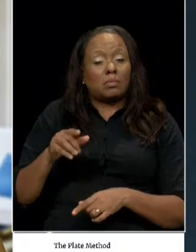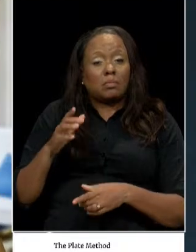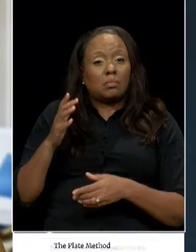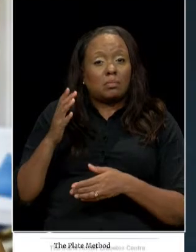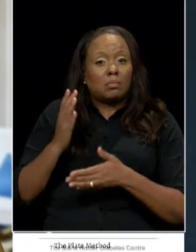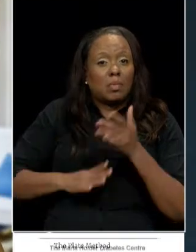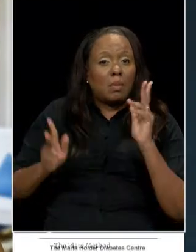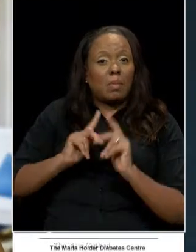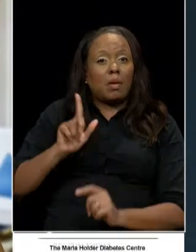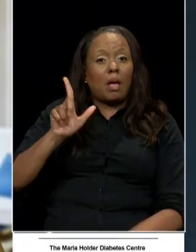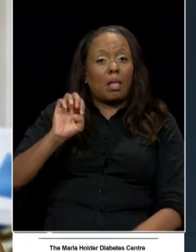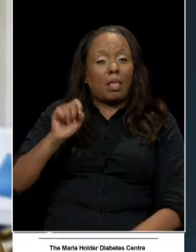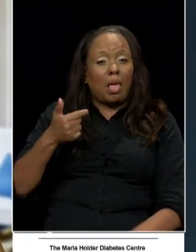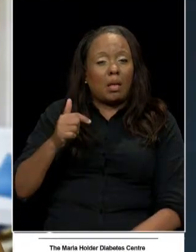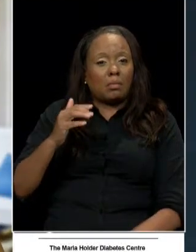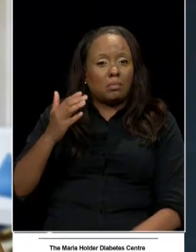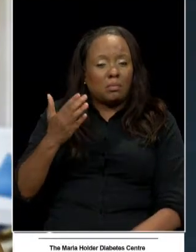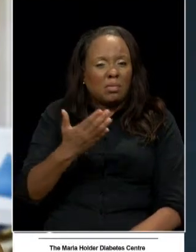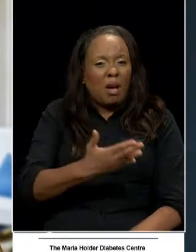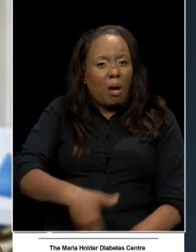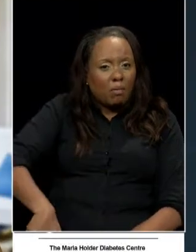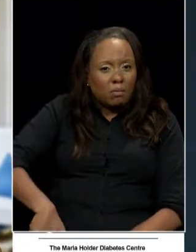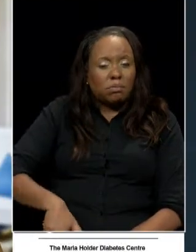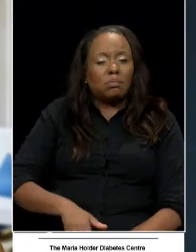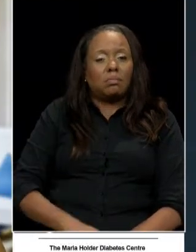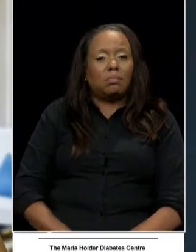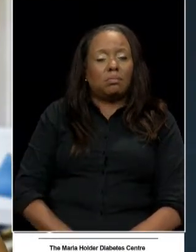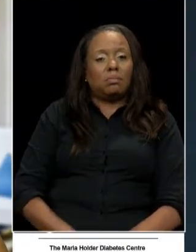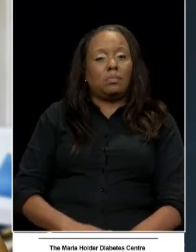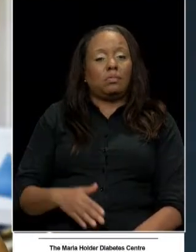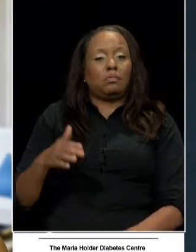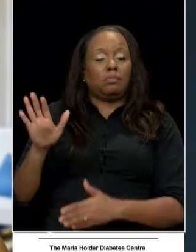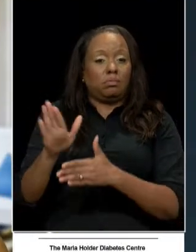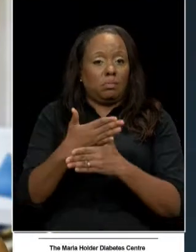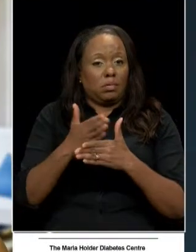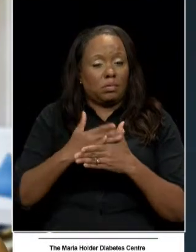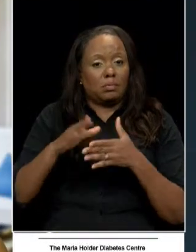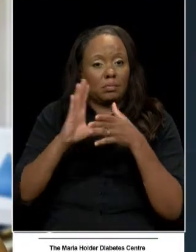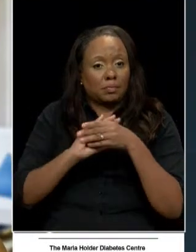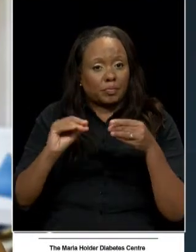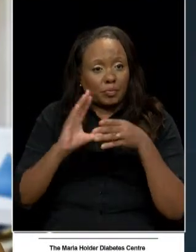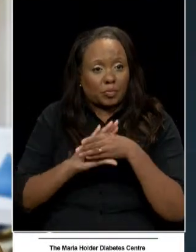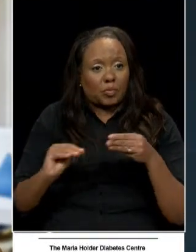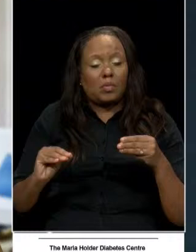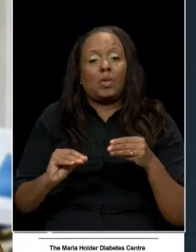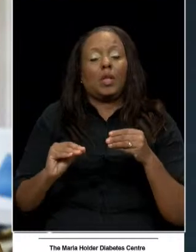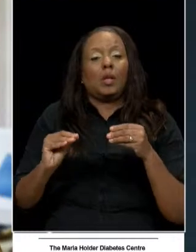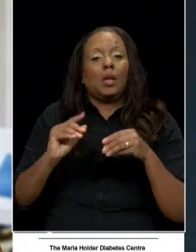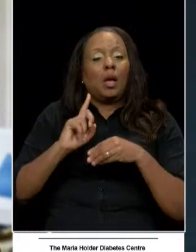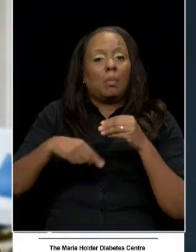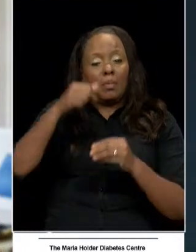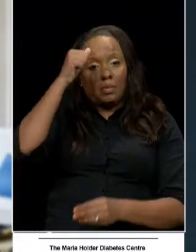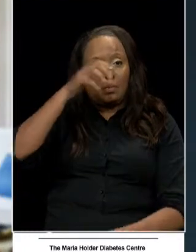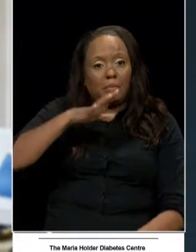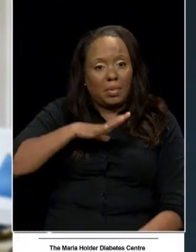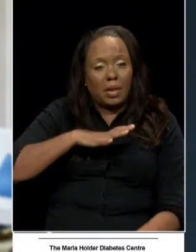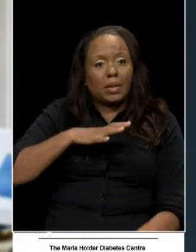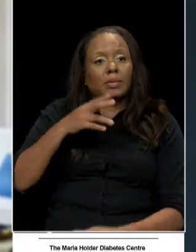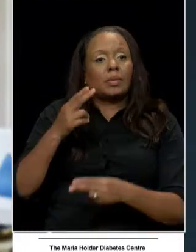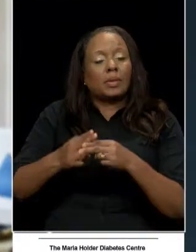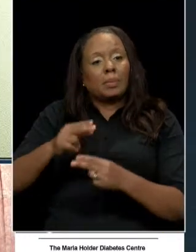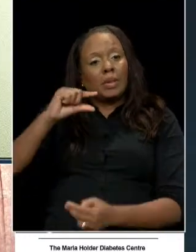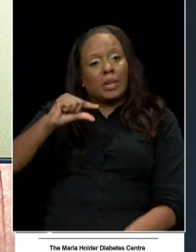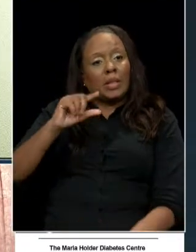by sharing a bit of the experience and life story of Giles Ben, who is an amputee. And of course, you've heard